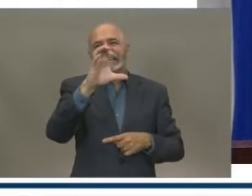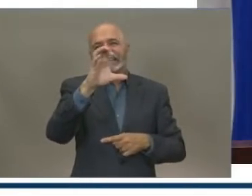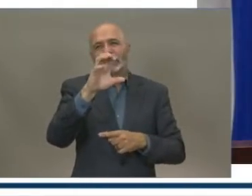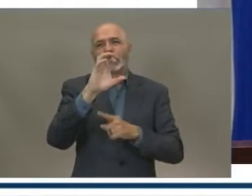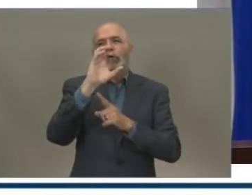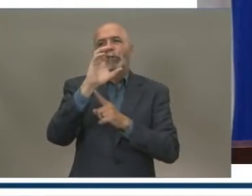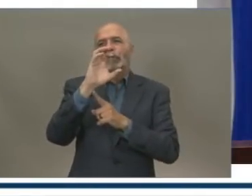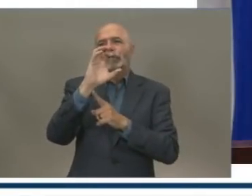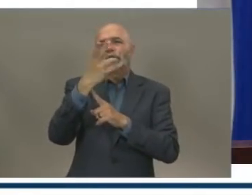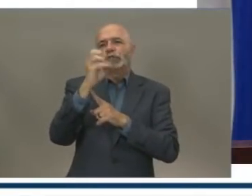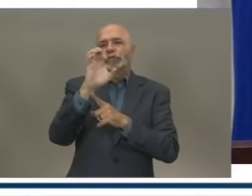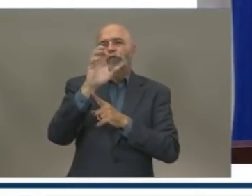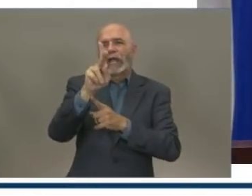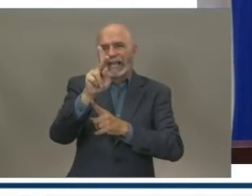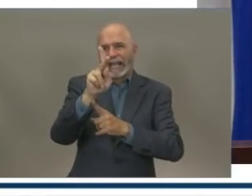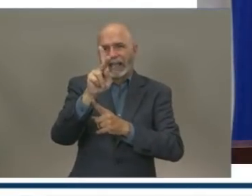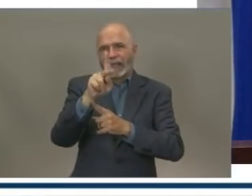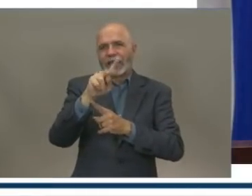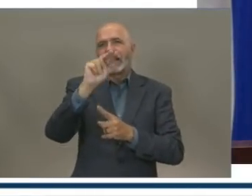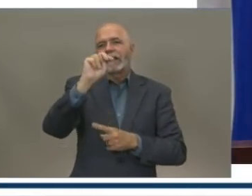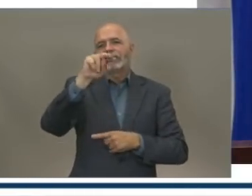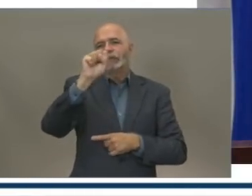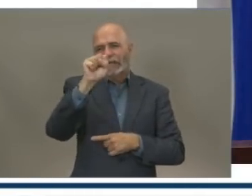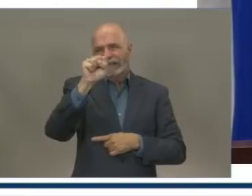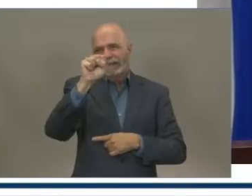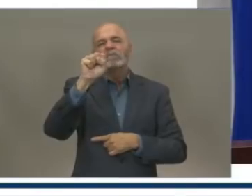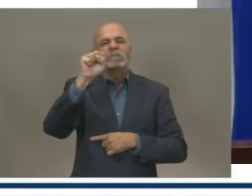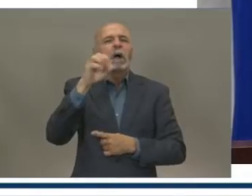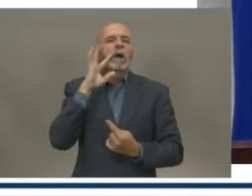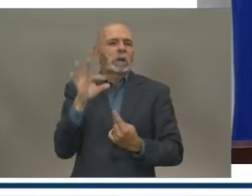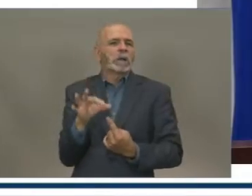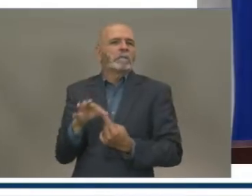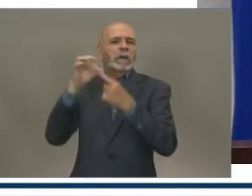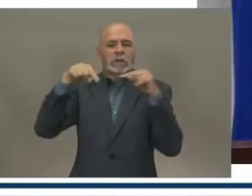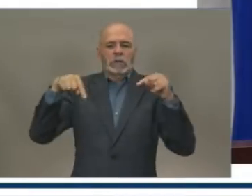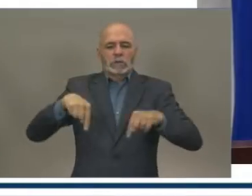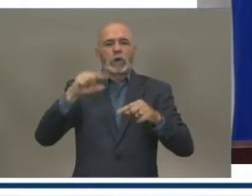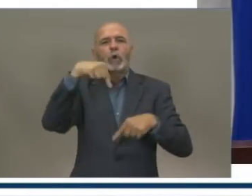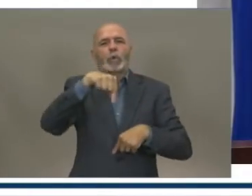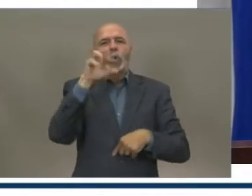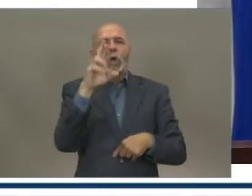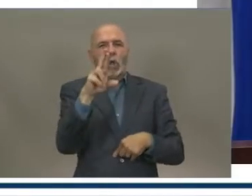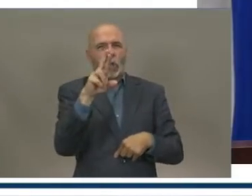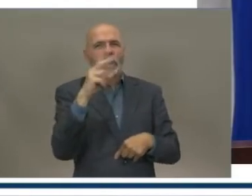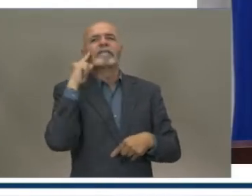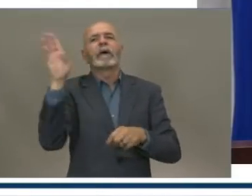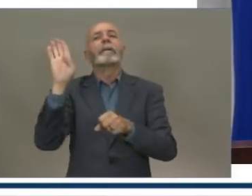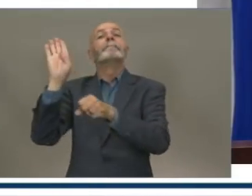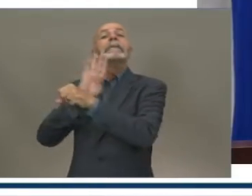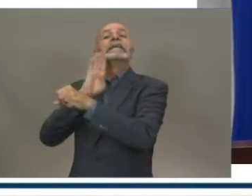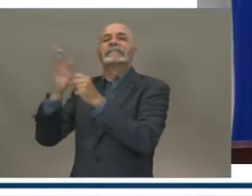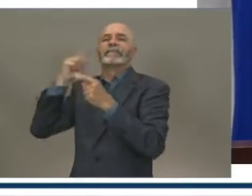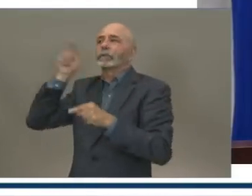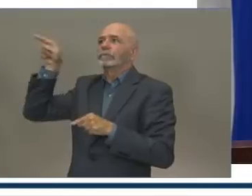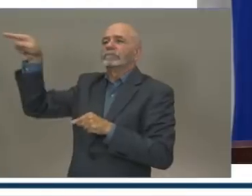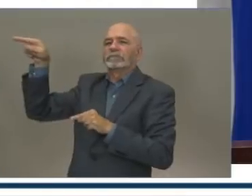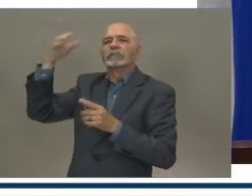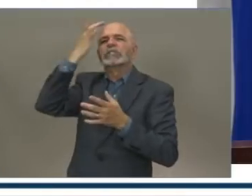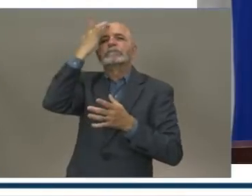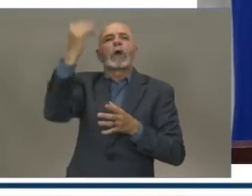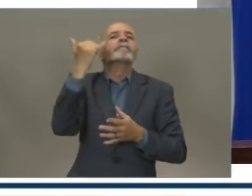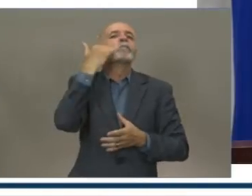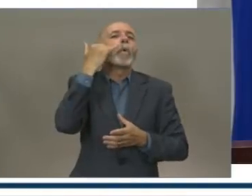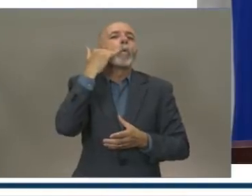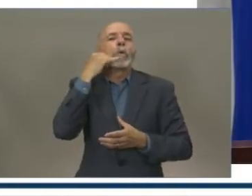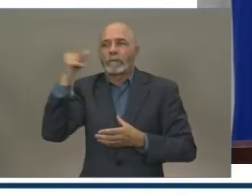available. It's a special QR code app that businesses will be able to download onto a smartphone for free, and it will